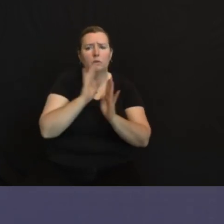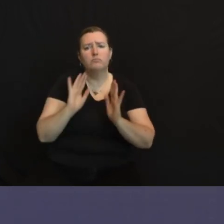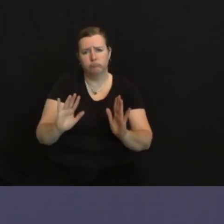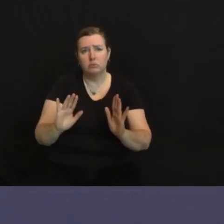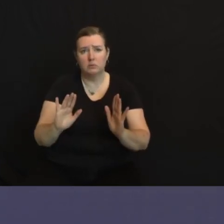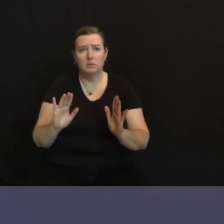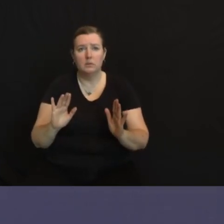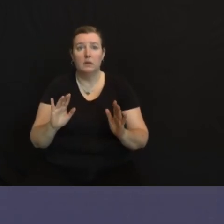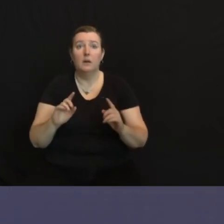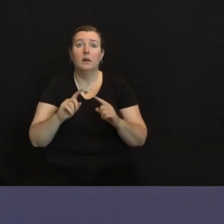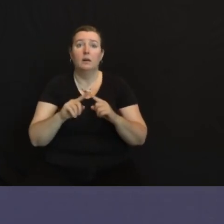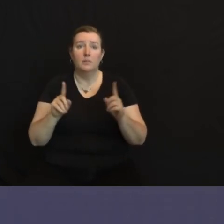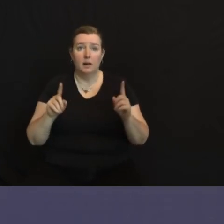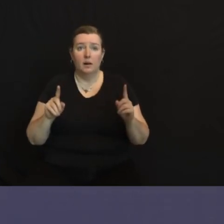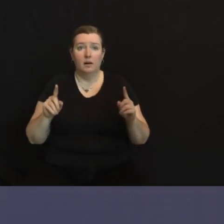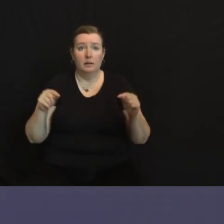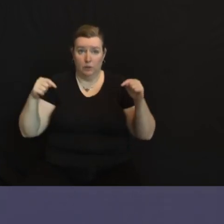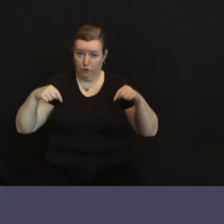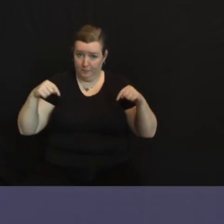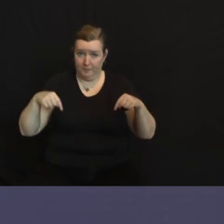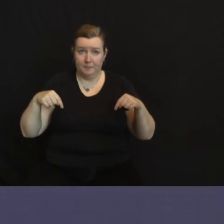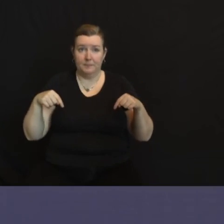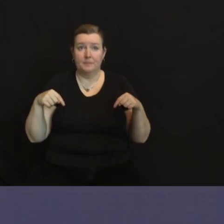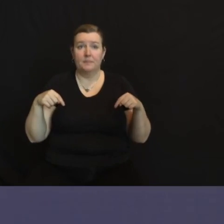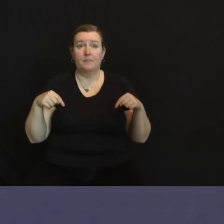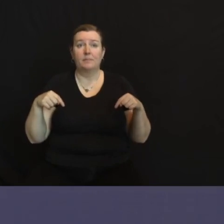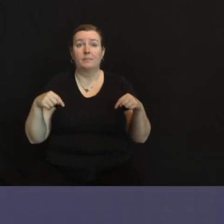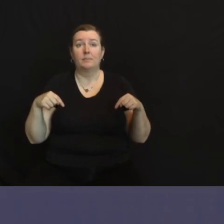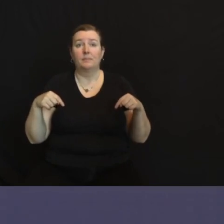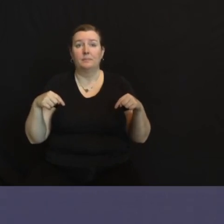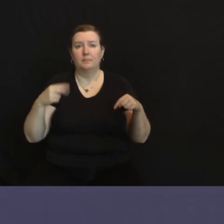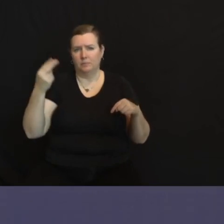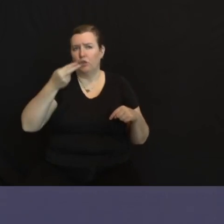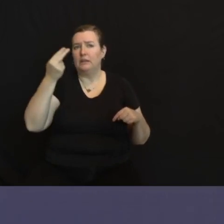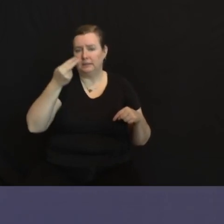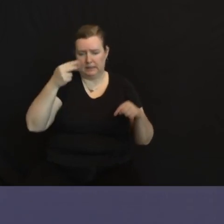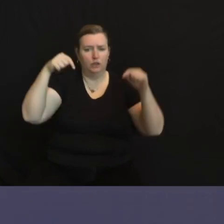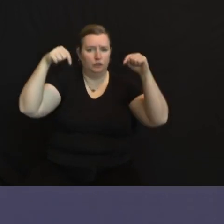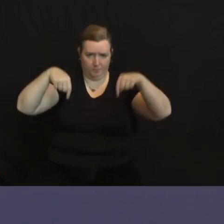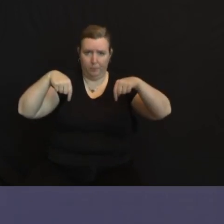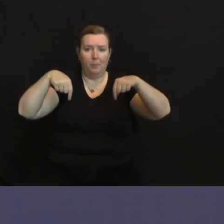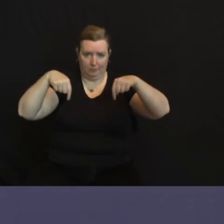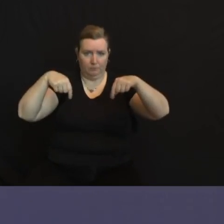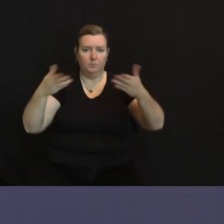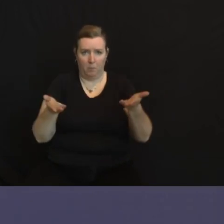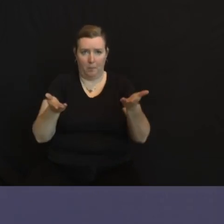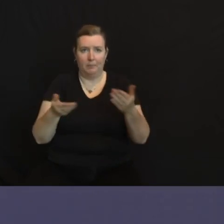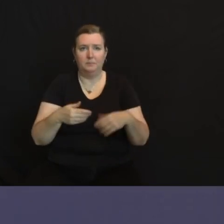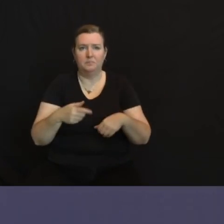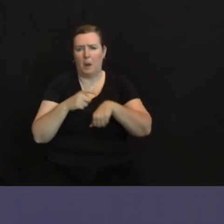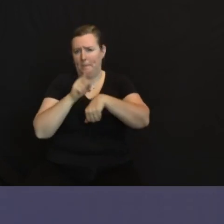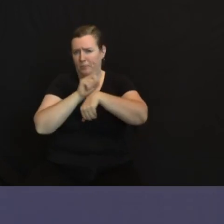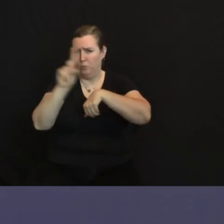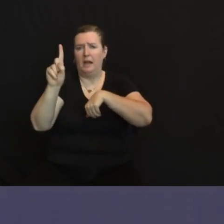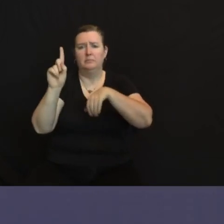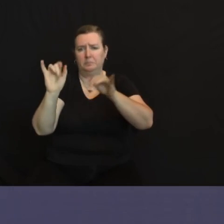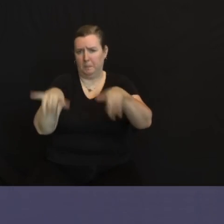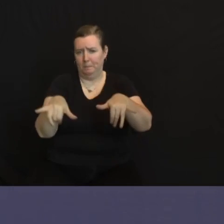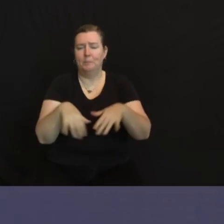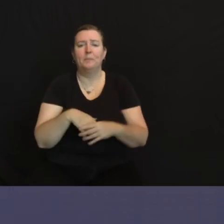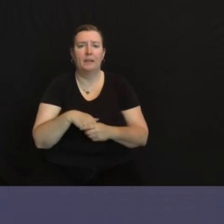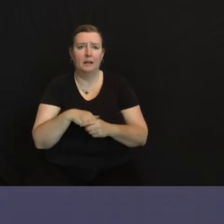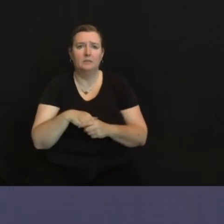here unless you hear otherwise. We'll be virtual Tuesday, Wednesday, back here live Thursday at 1 p.m. I got that